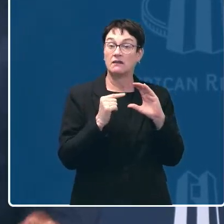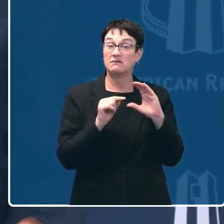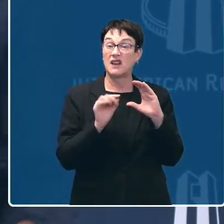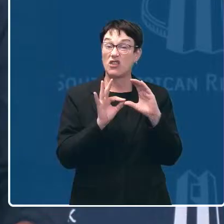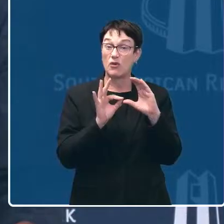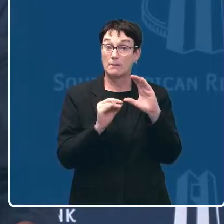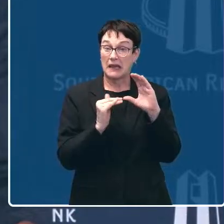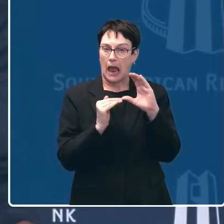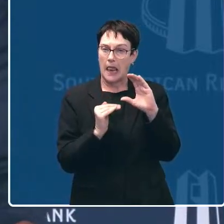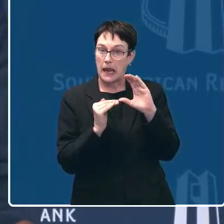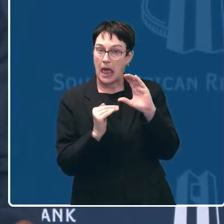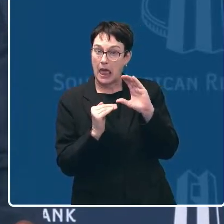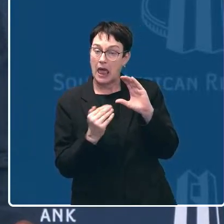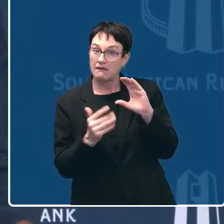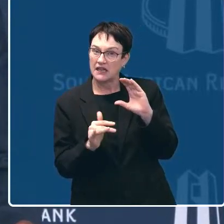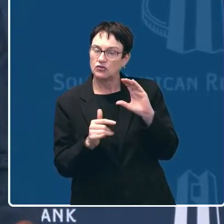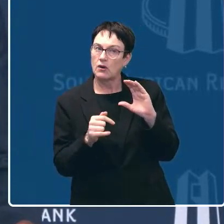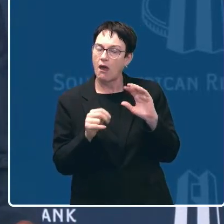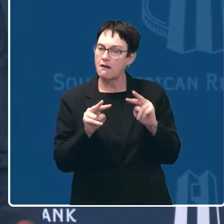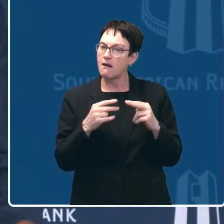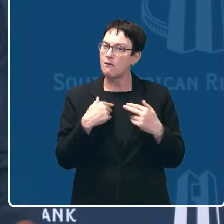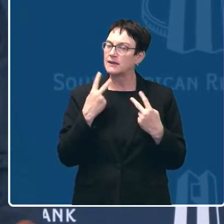given where inflation is,